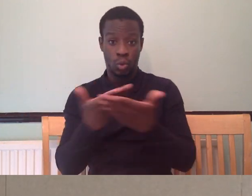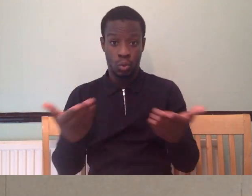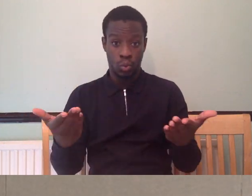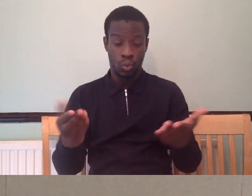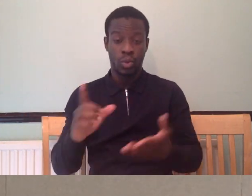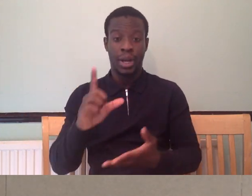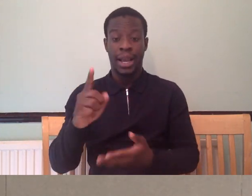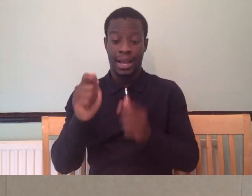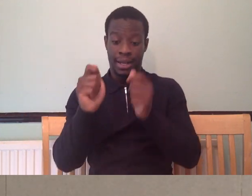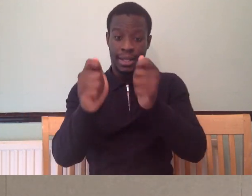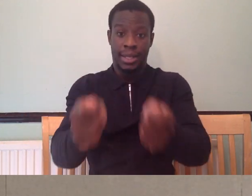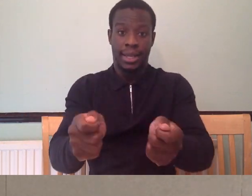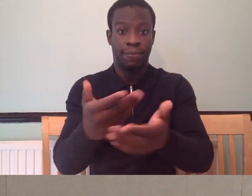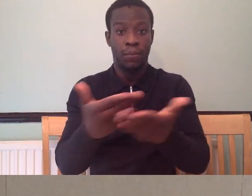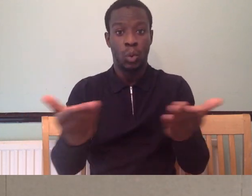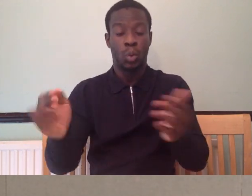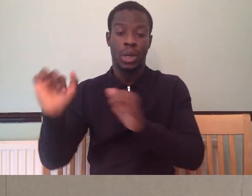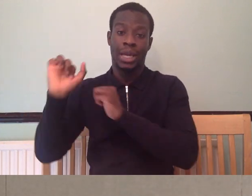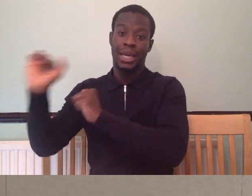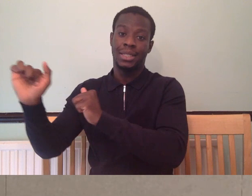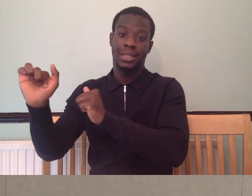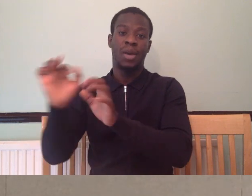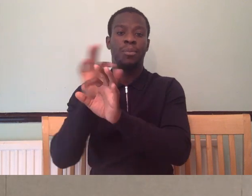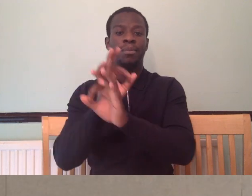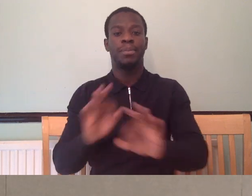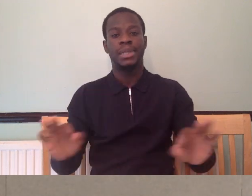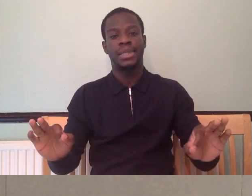you his peace.